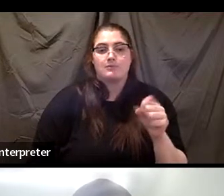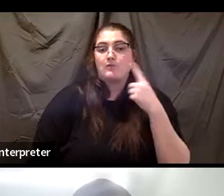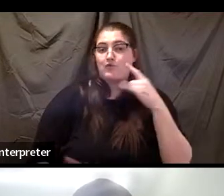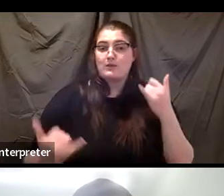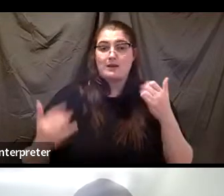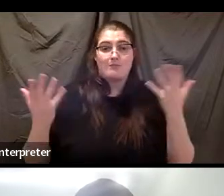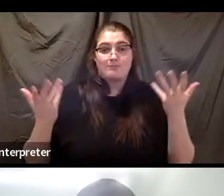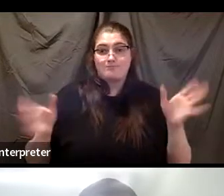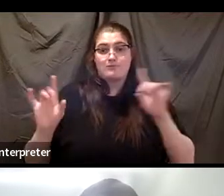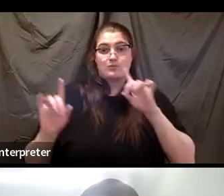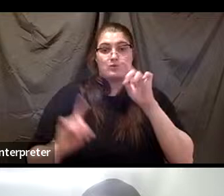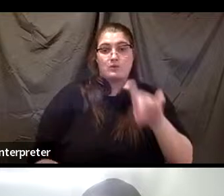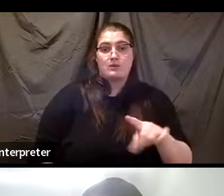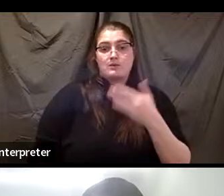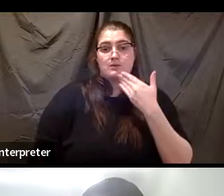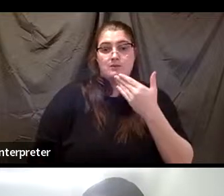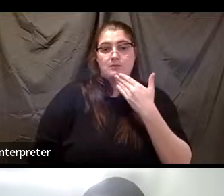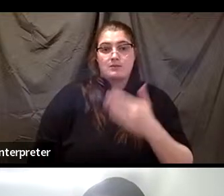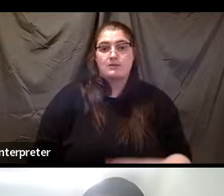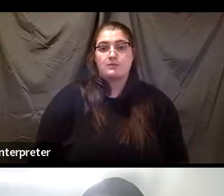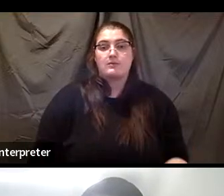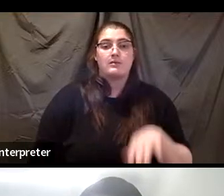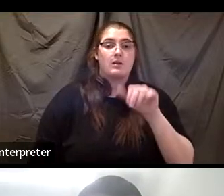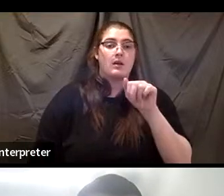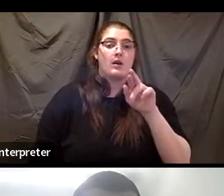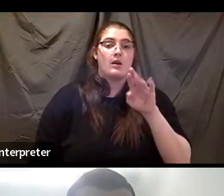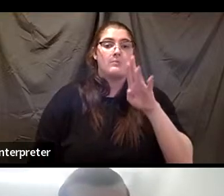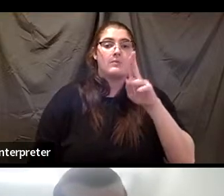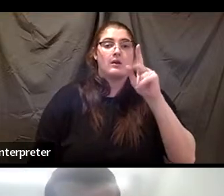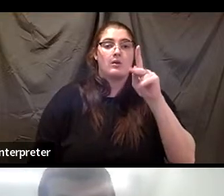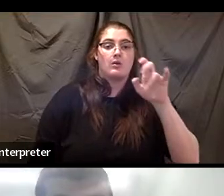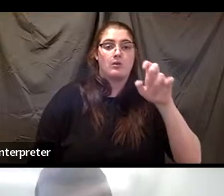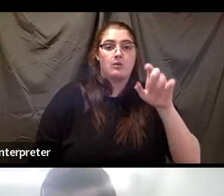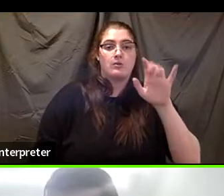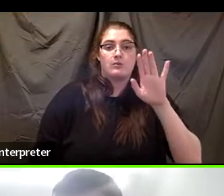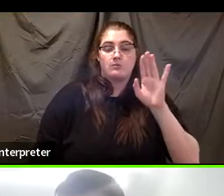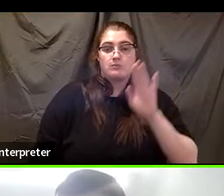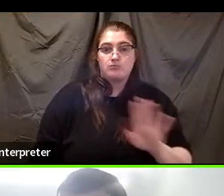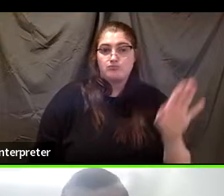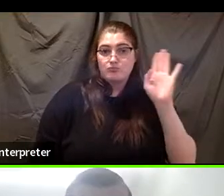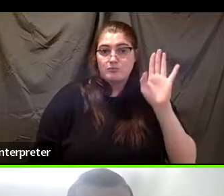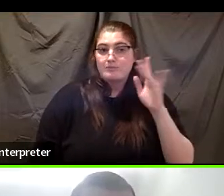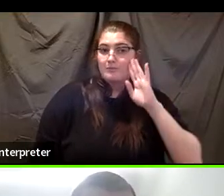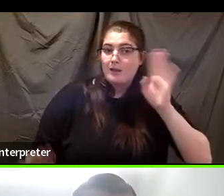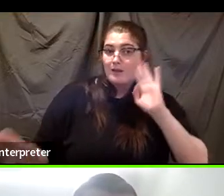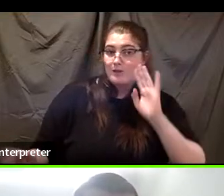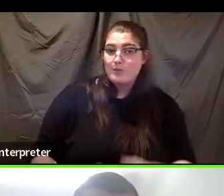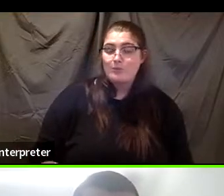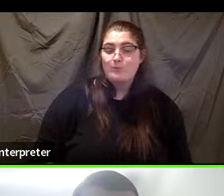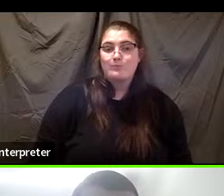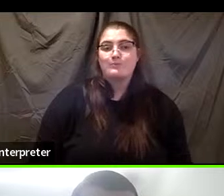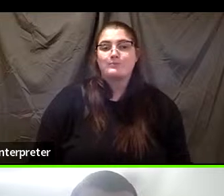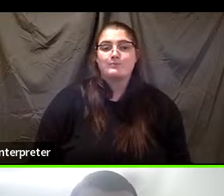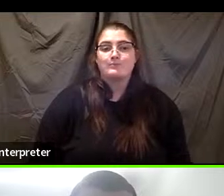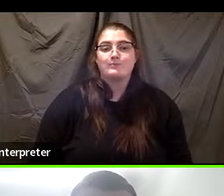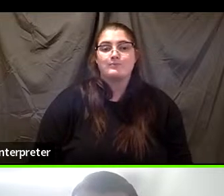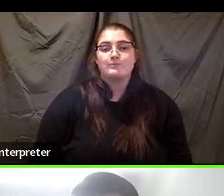my questions. Thank you. Commissioner Arbuckle, you had your hand raised. Hello.